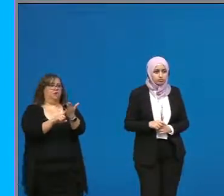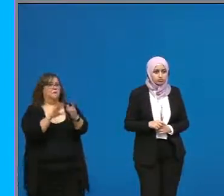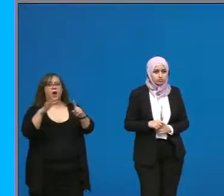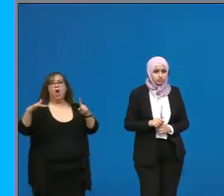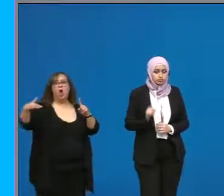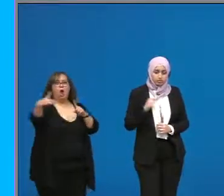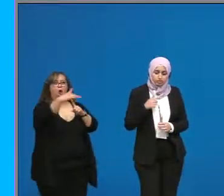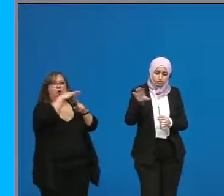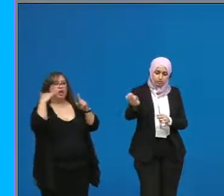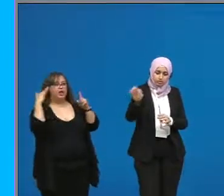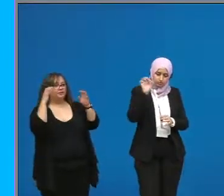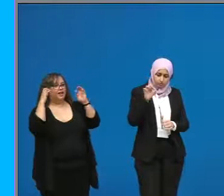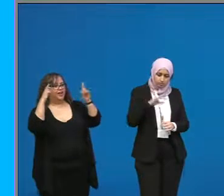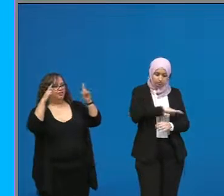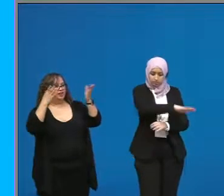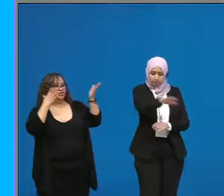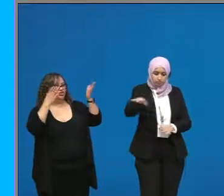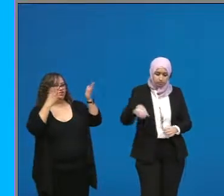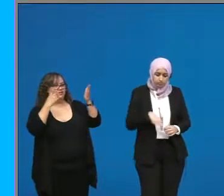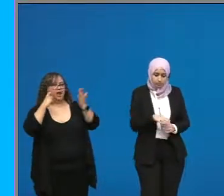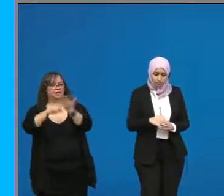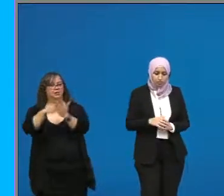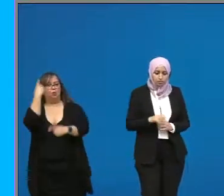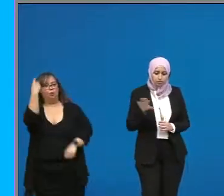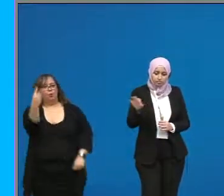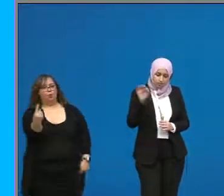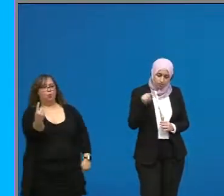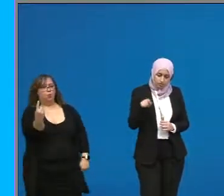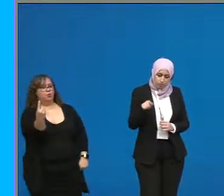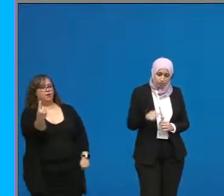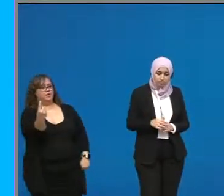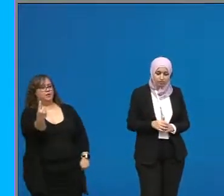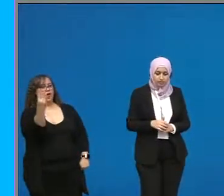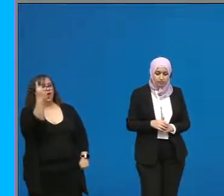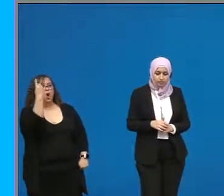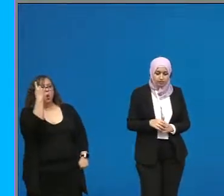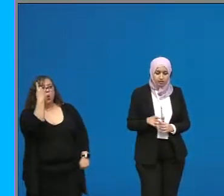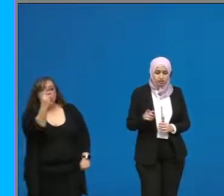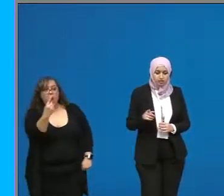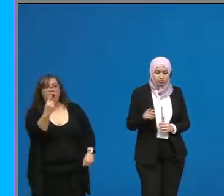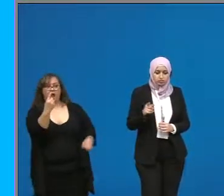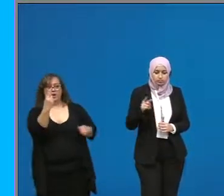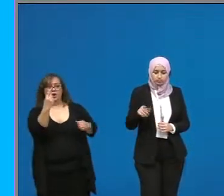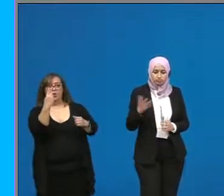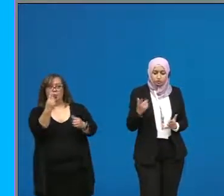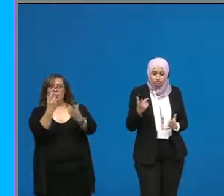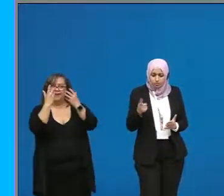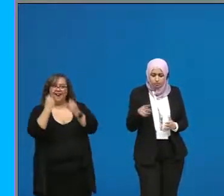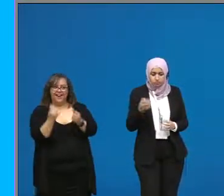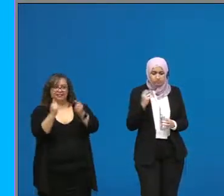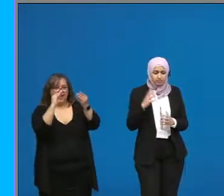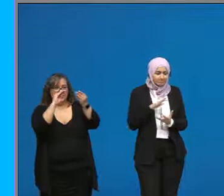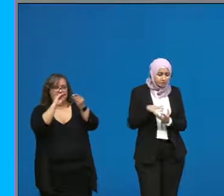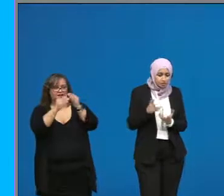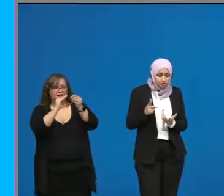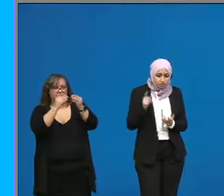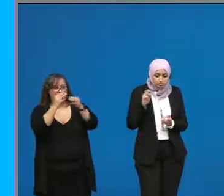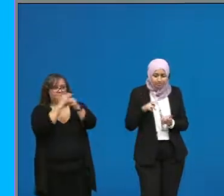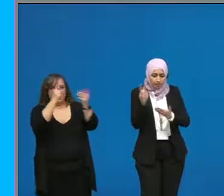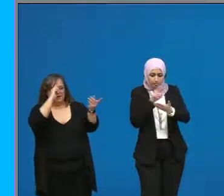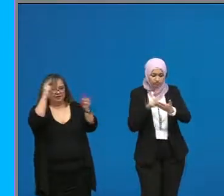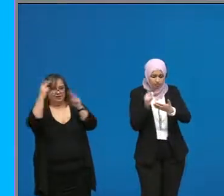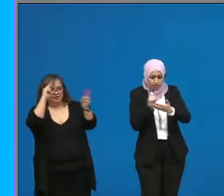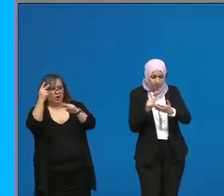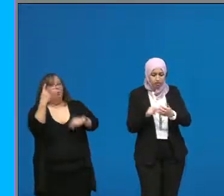back home in Ireland that had that individual need and had steps in place to help them through that individual need.